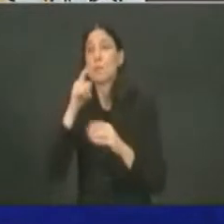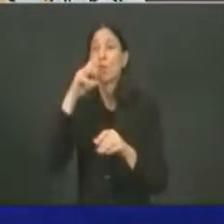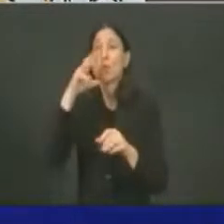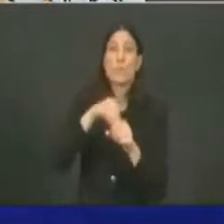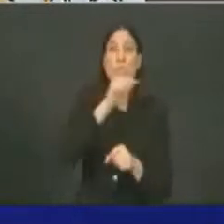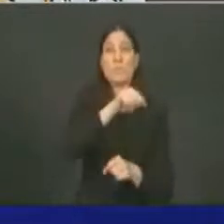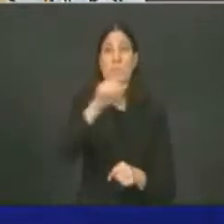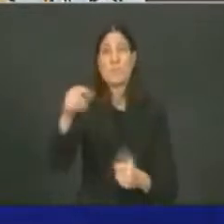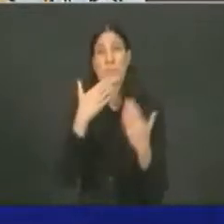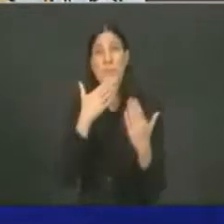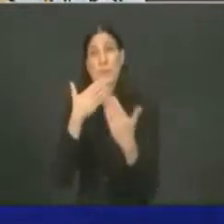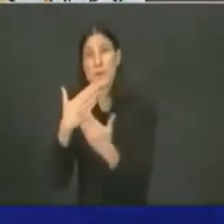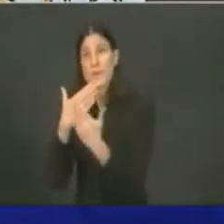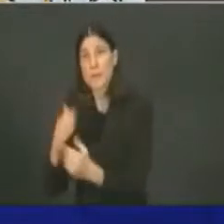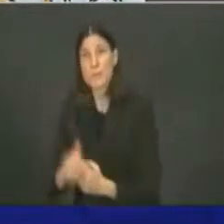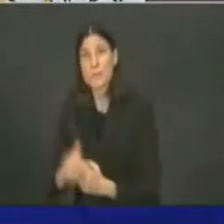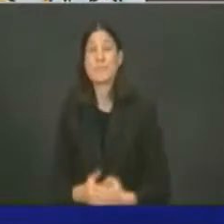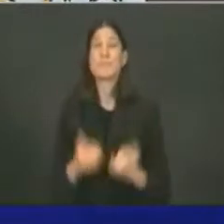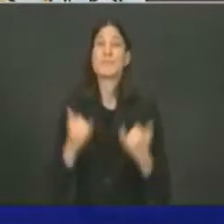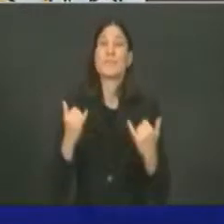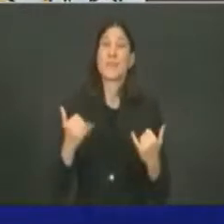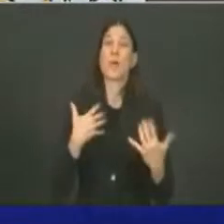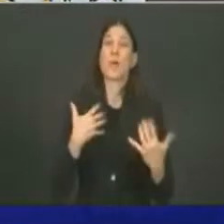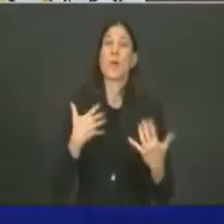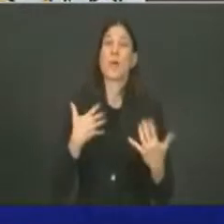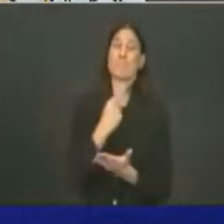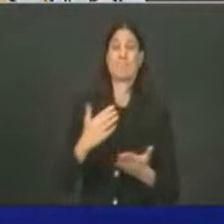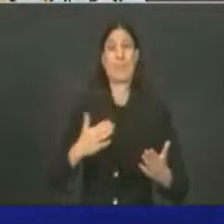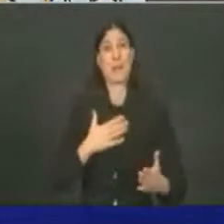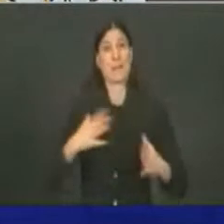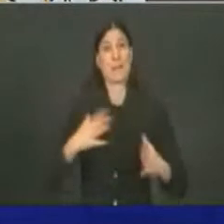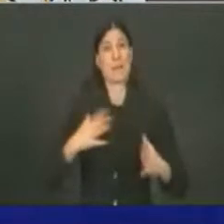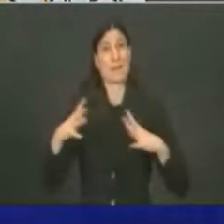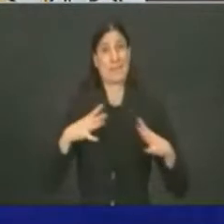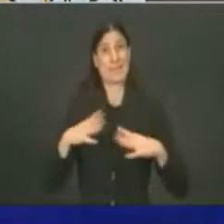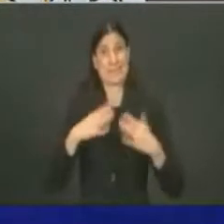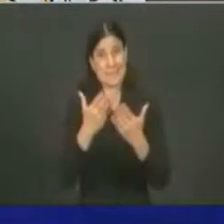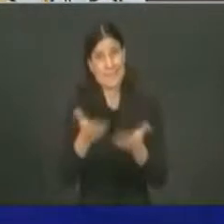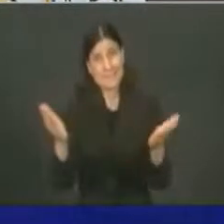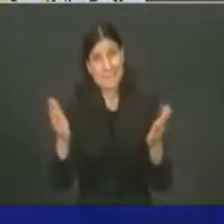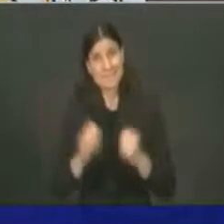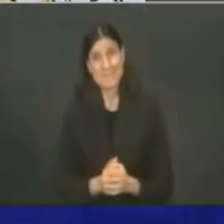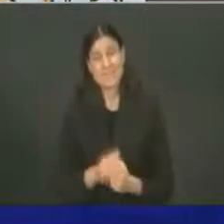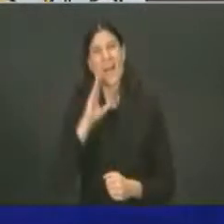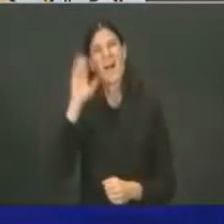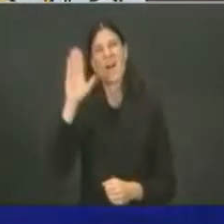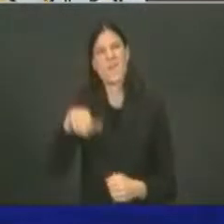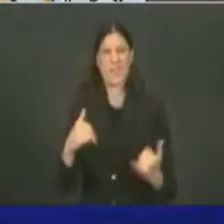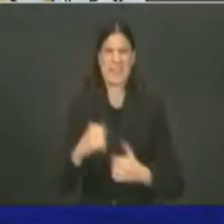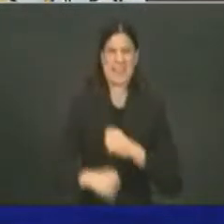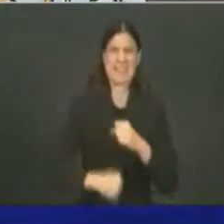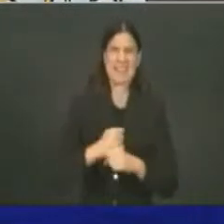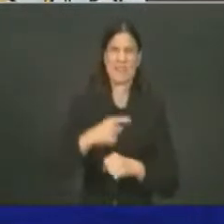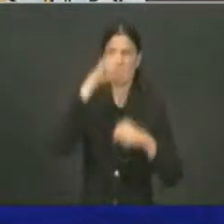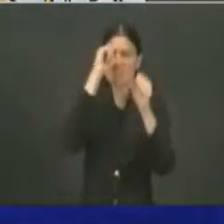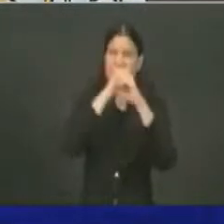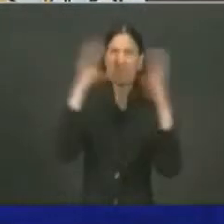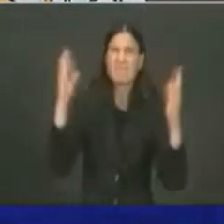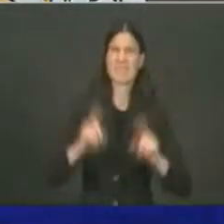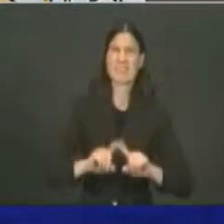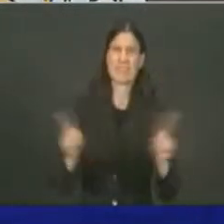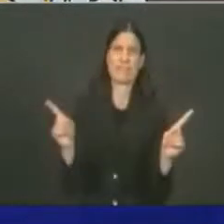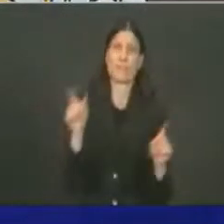will say it's a different time of year. It's a different kind of Christmas, different kind of Hanukkah, different